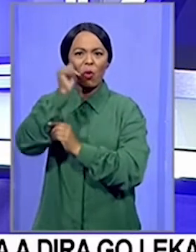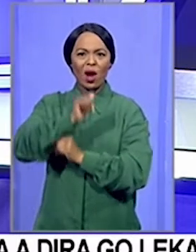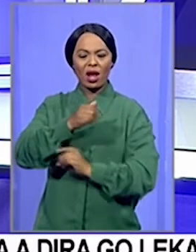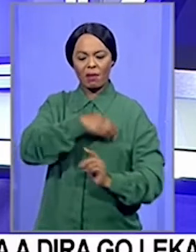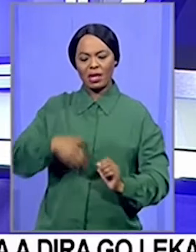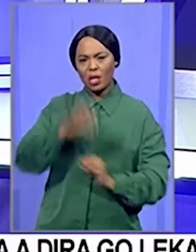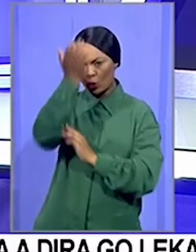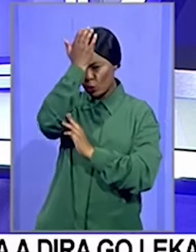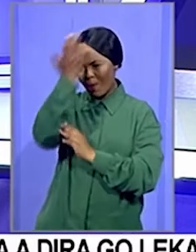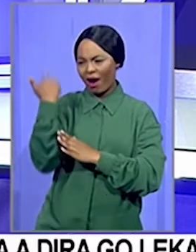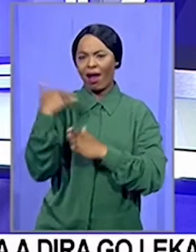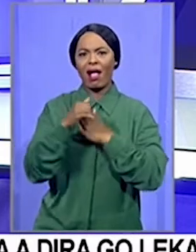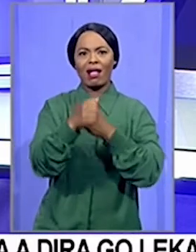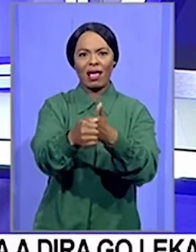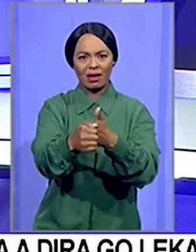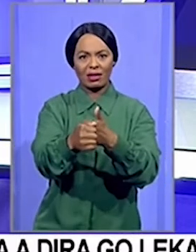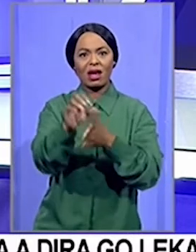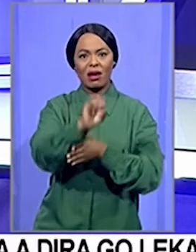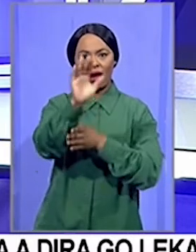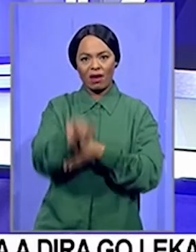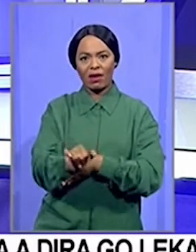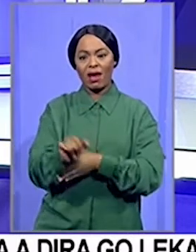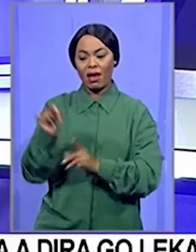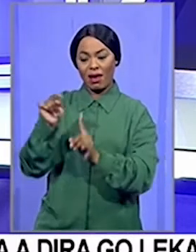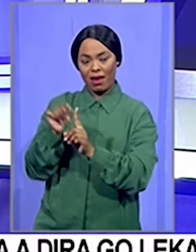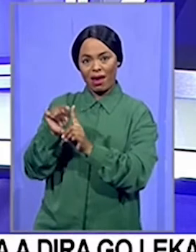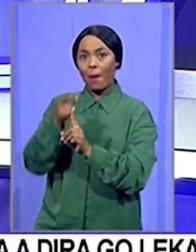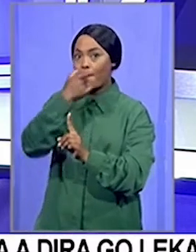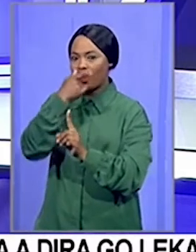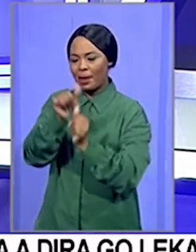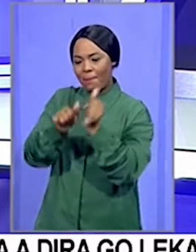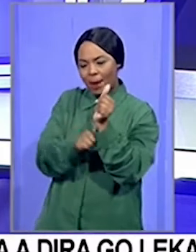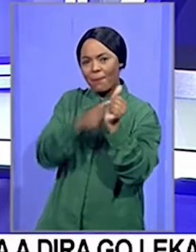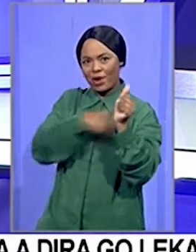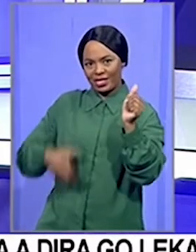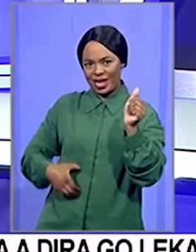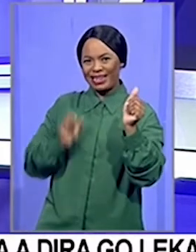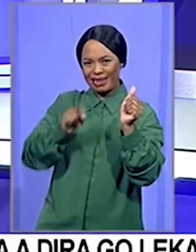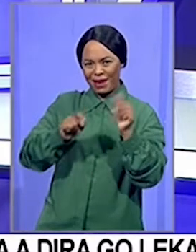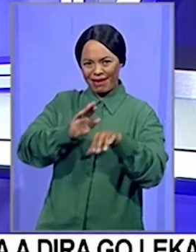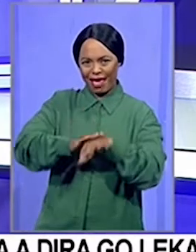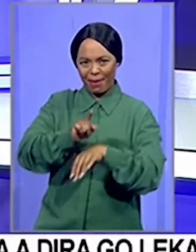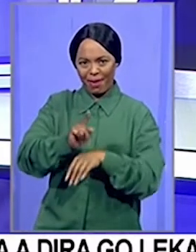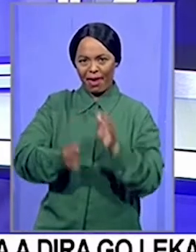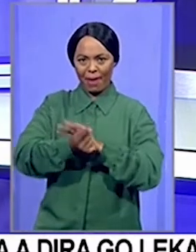ya Jacob Zuma. Ramaphosa e be e le motlatsa-presidente wa naga ka nako yeo.